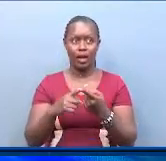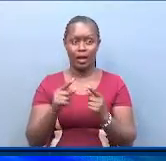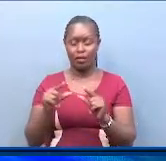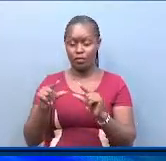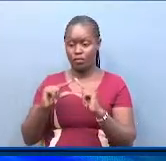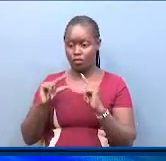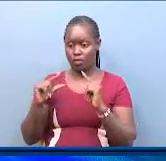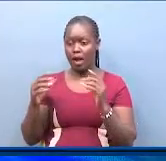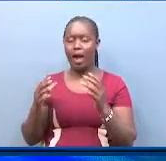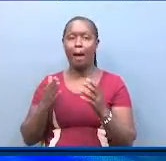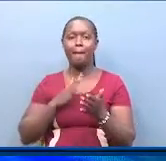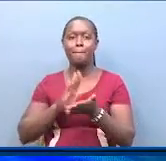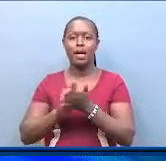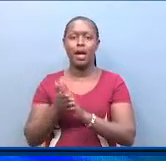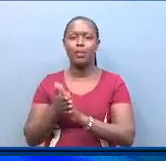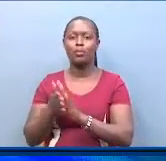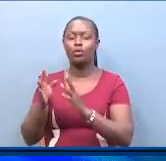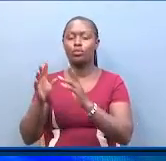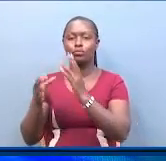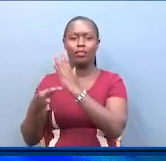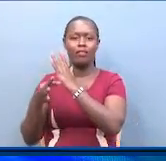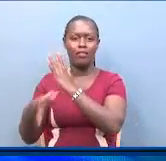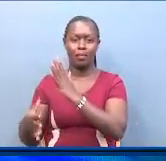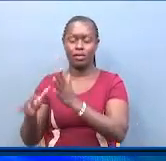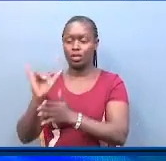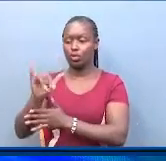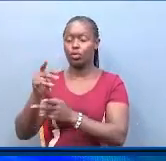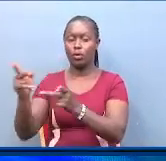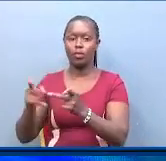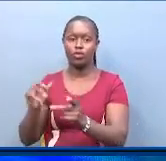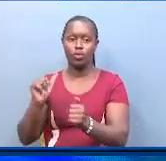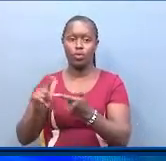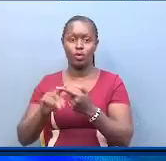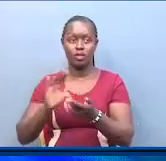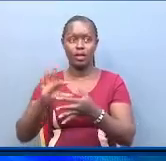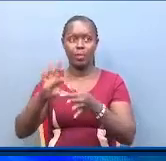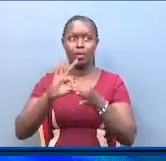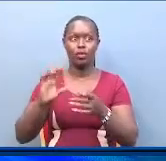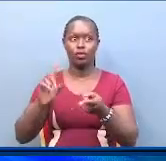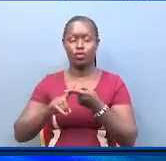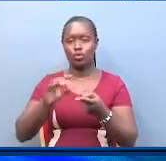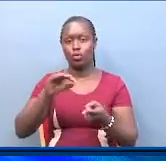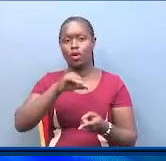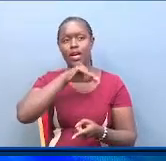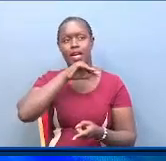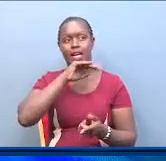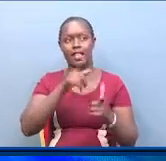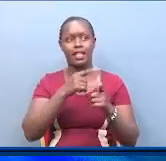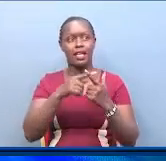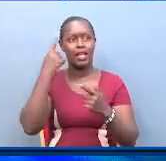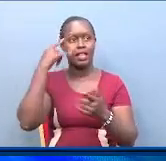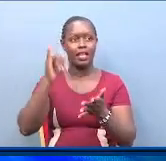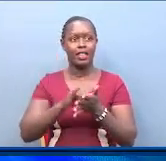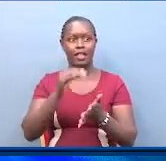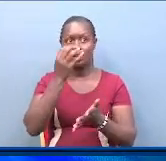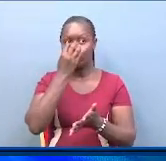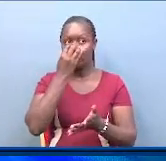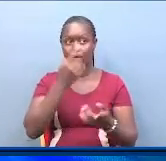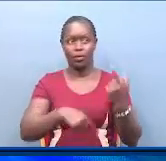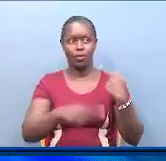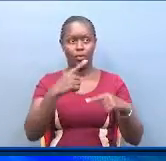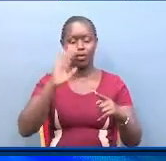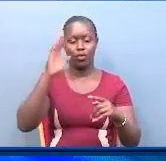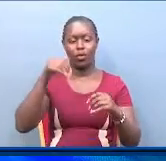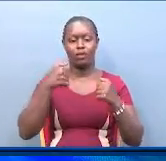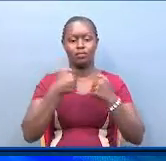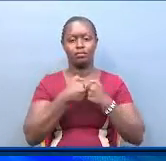the basis that formerly belonged to Raila Odinga, then I think William Ruto will win the